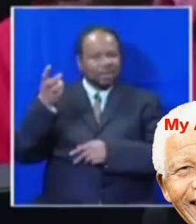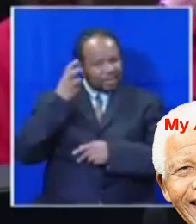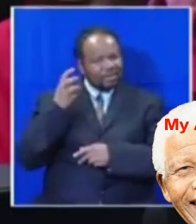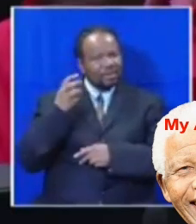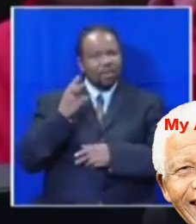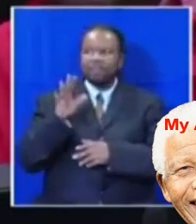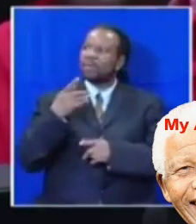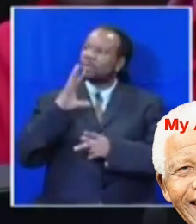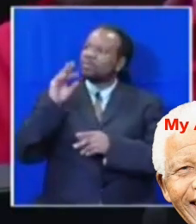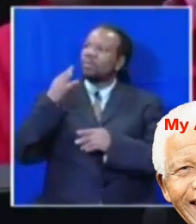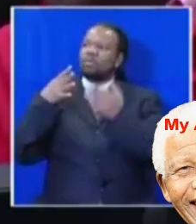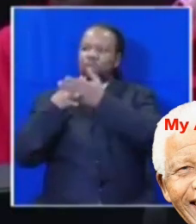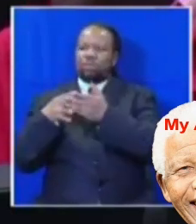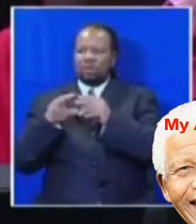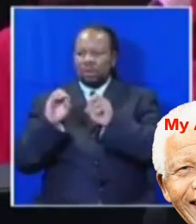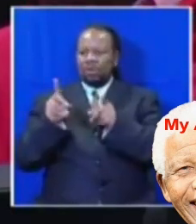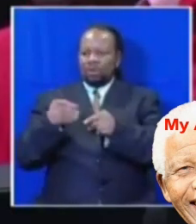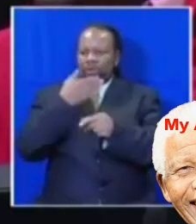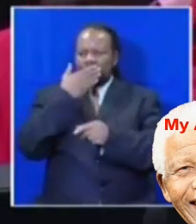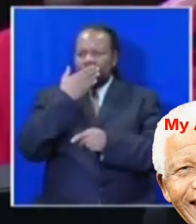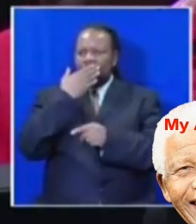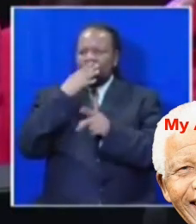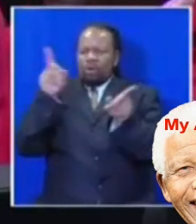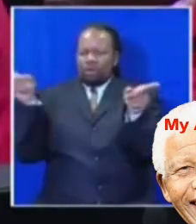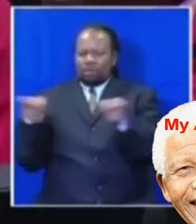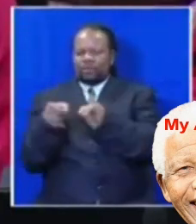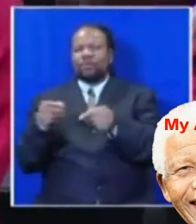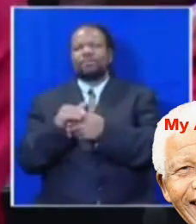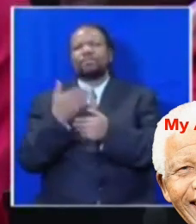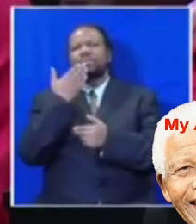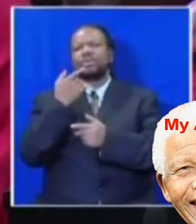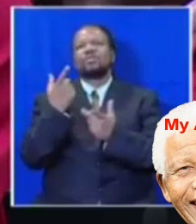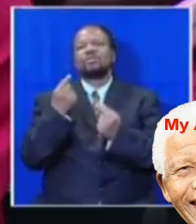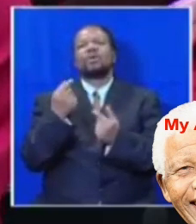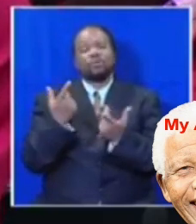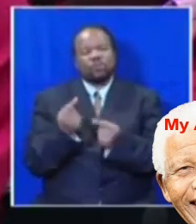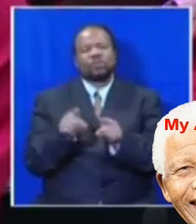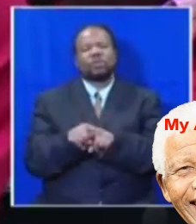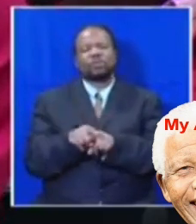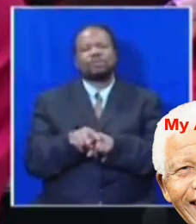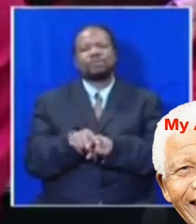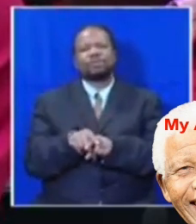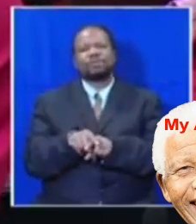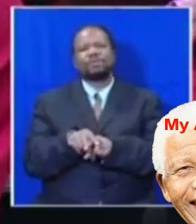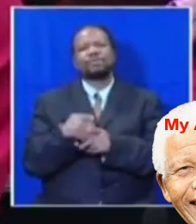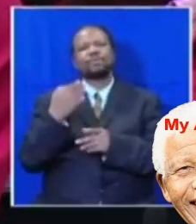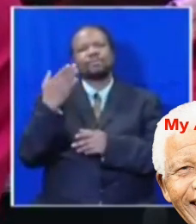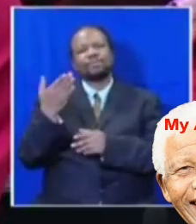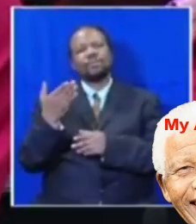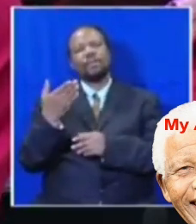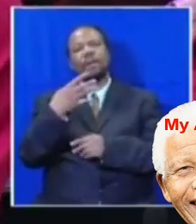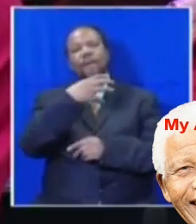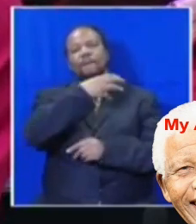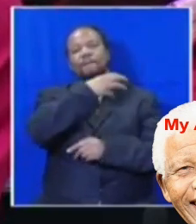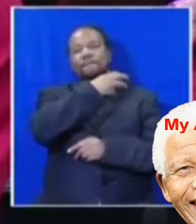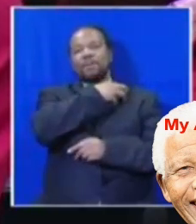point. Can you give me an opportunity? Can you briefly make your point of order, I'm doing please? so, House Chair. The Honorable Minister of Defense